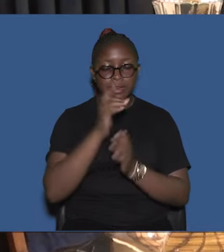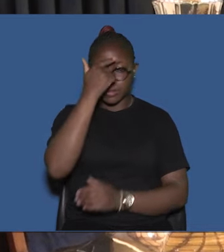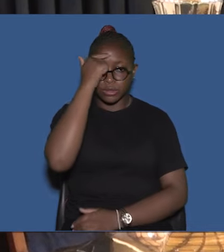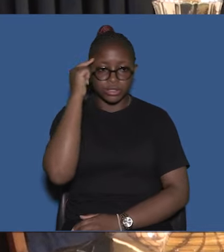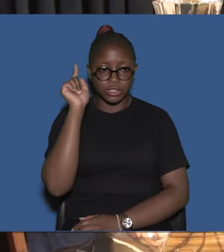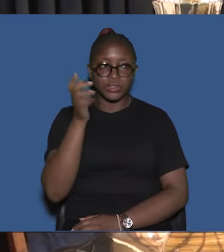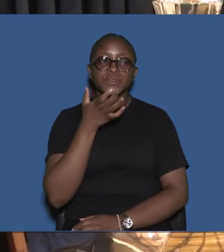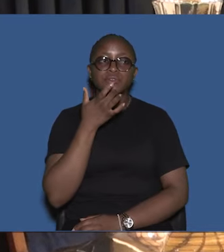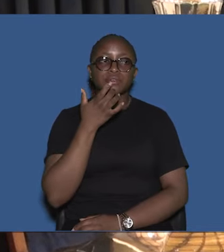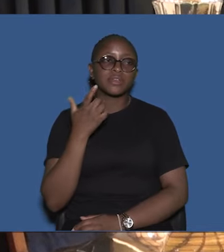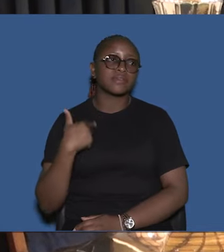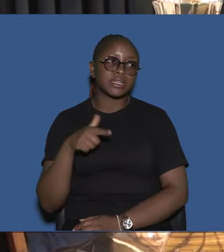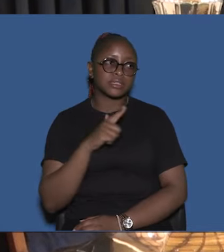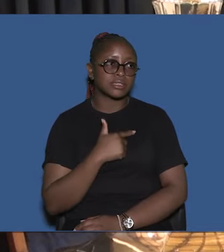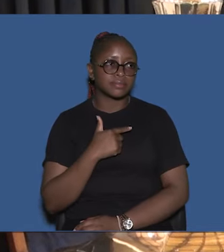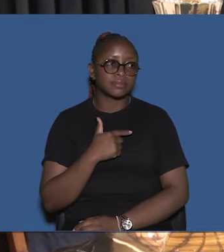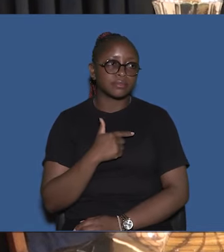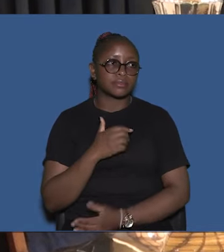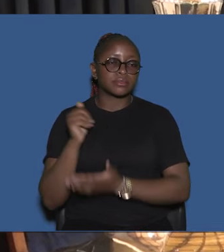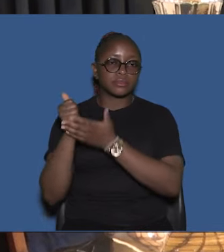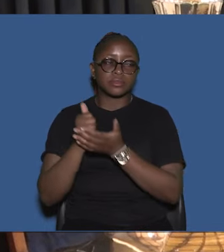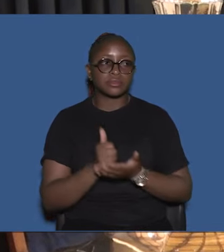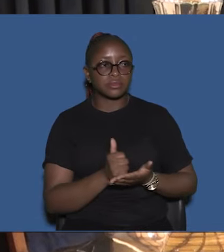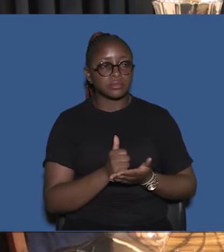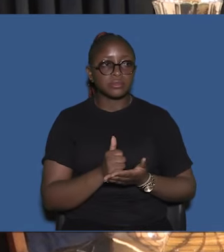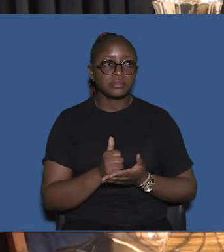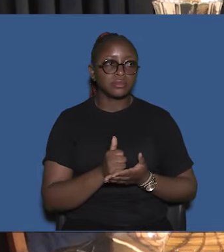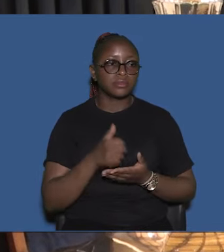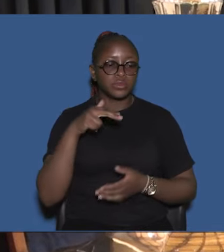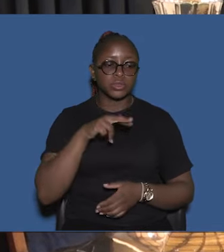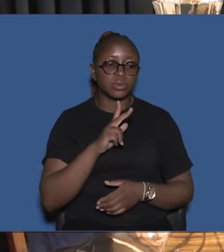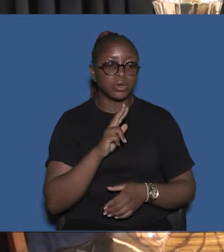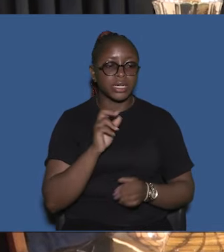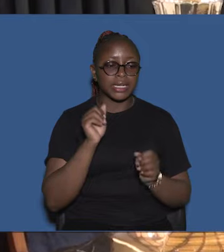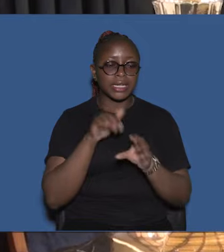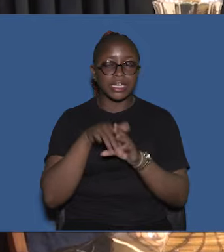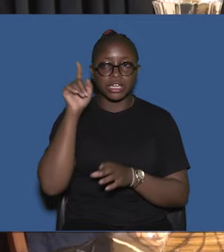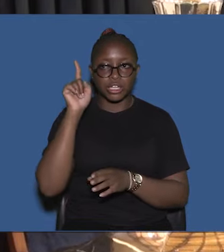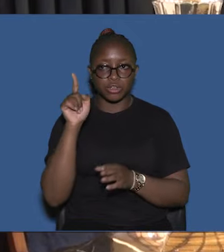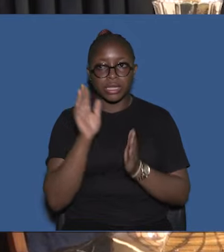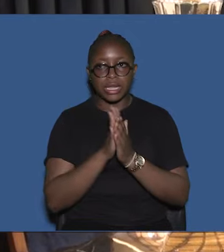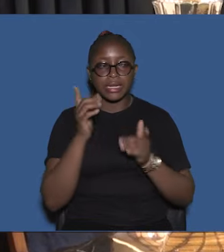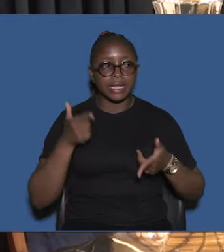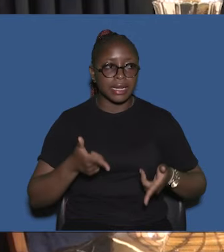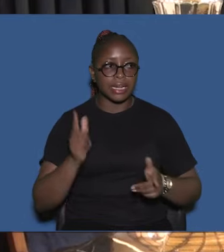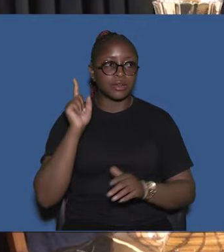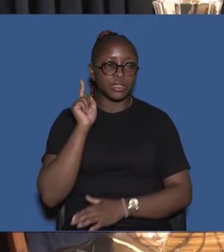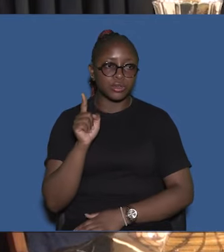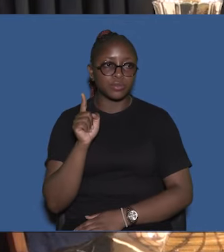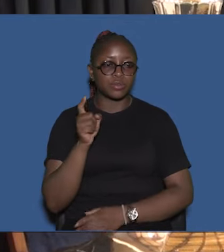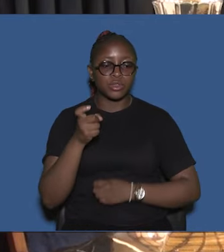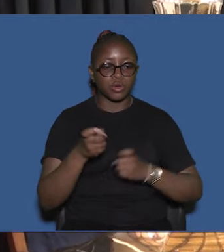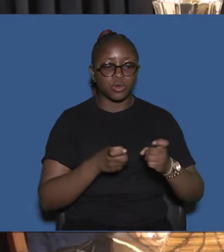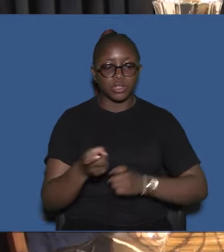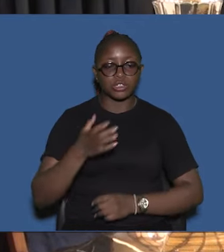we are saved. And so help us to walk in you and allow you to be in control of our lives. We pray for